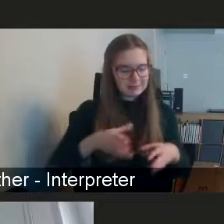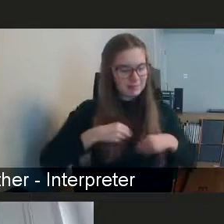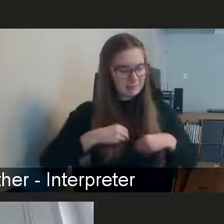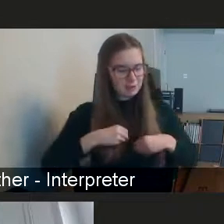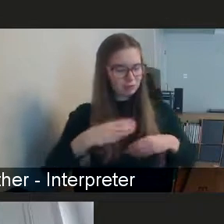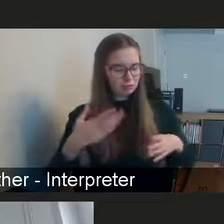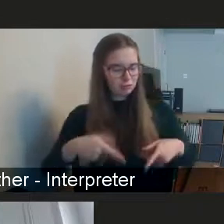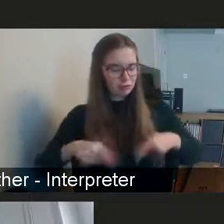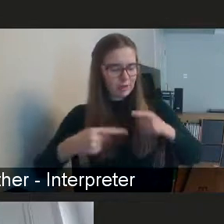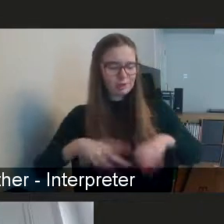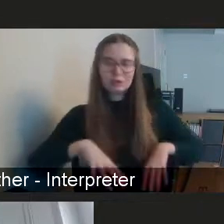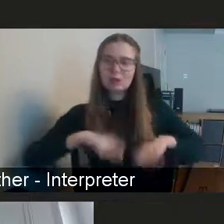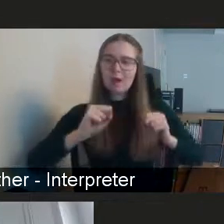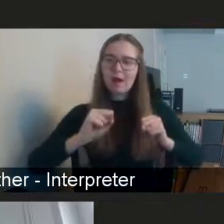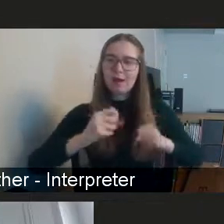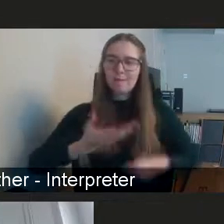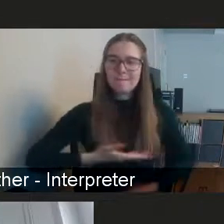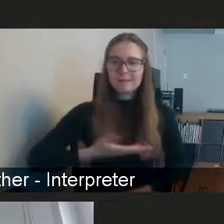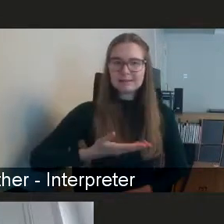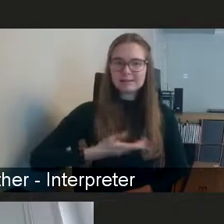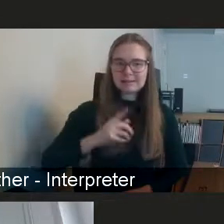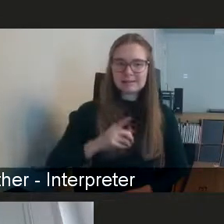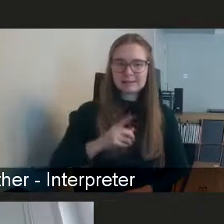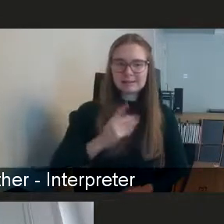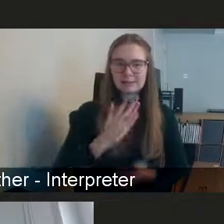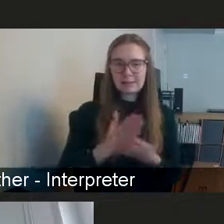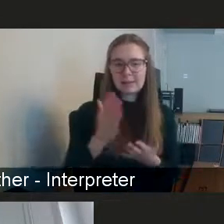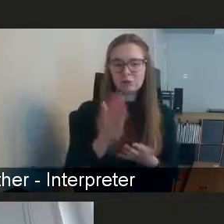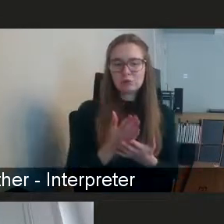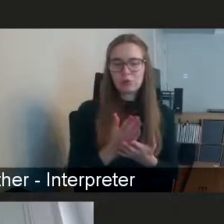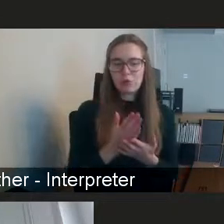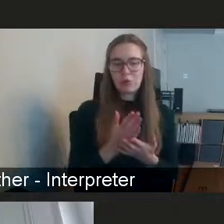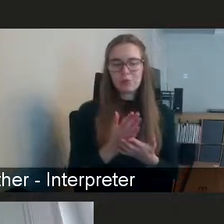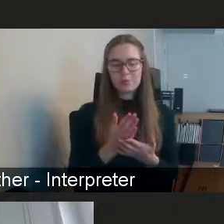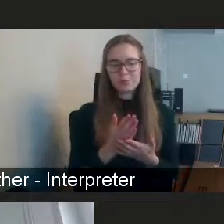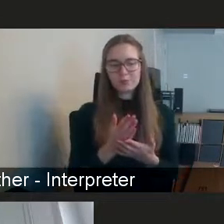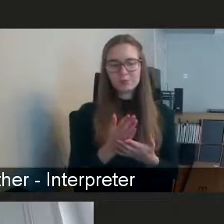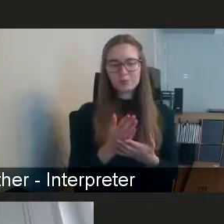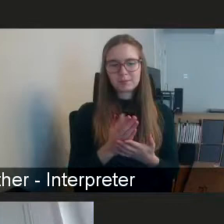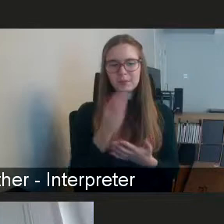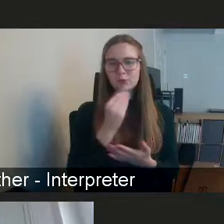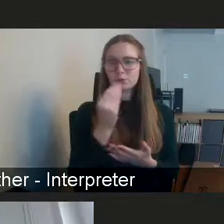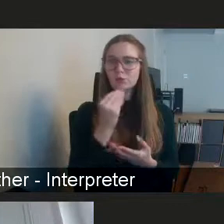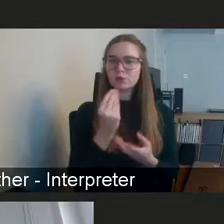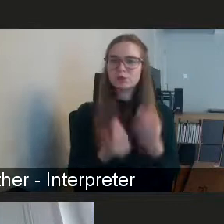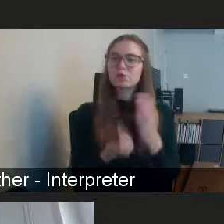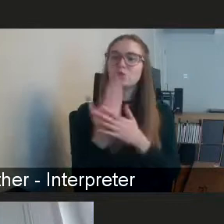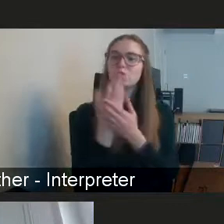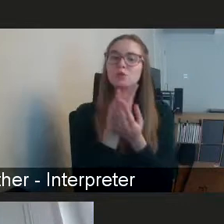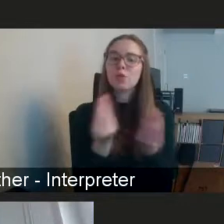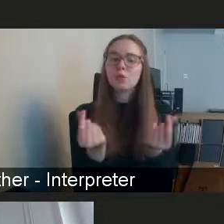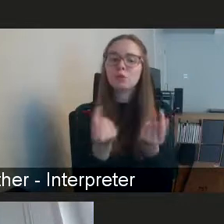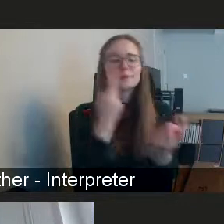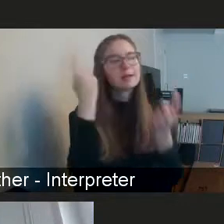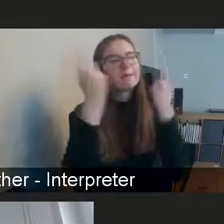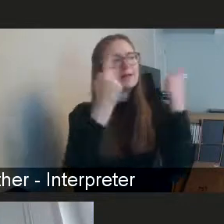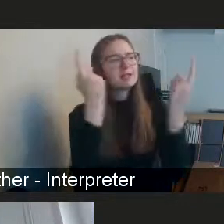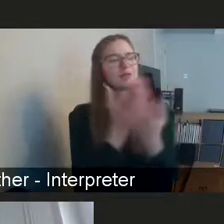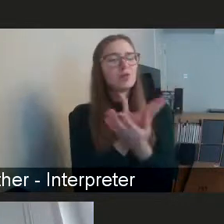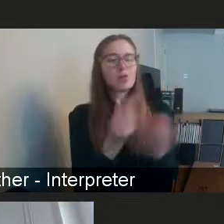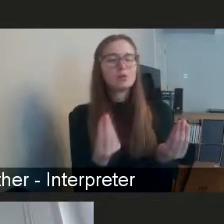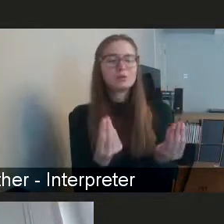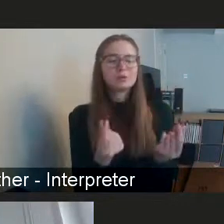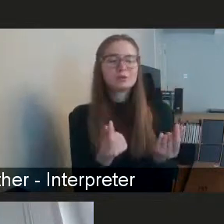their businesses. What we need to enable these that to utilize the newer solutions, the innovative solutions, we bring them